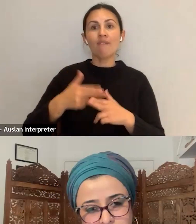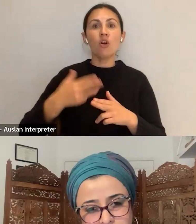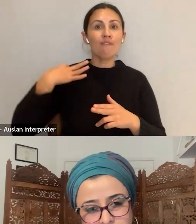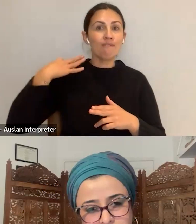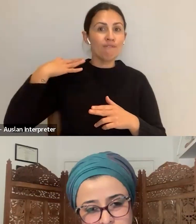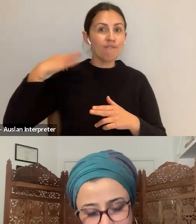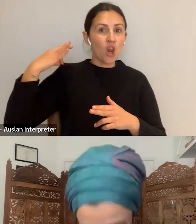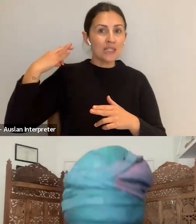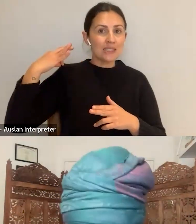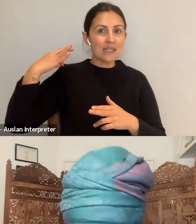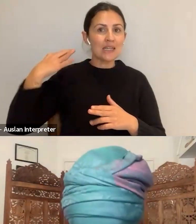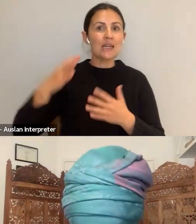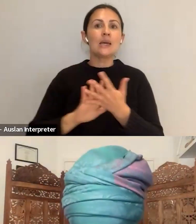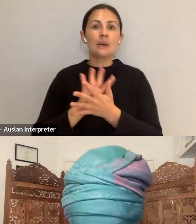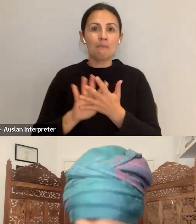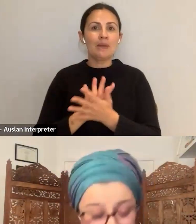to have the resources to do so.